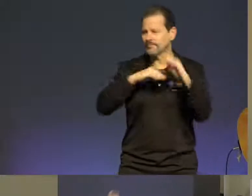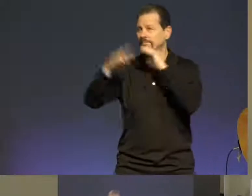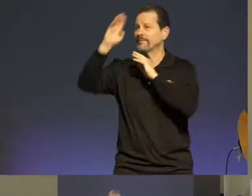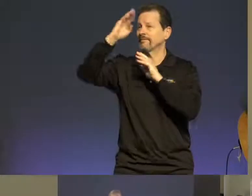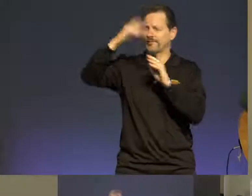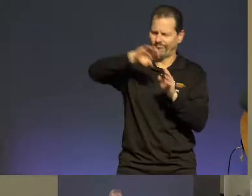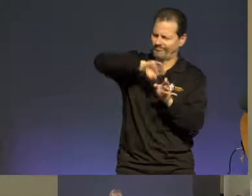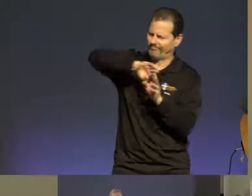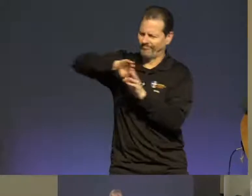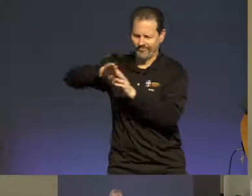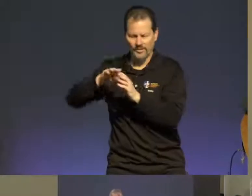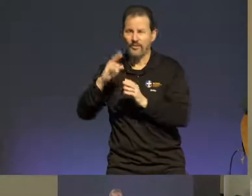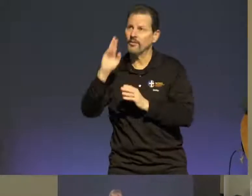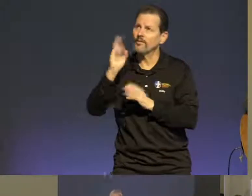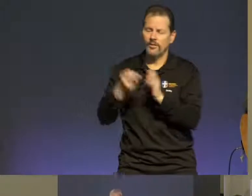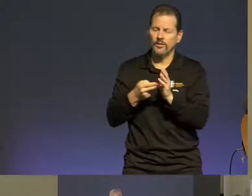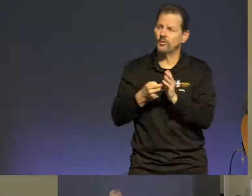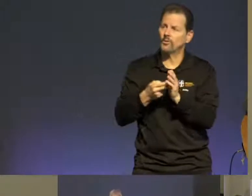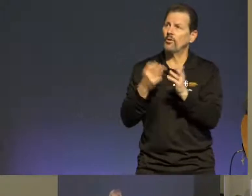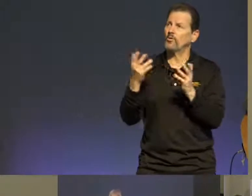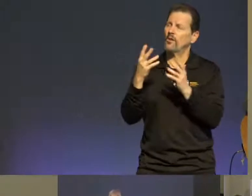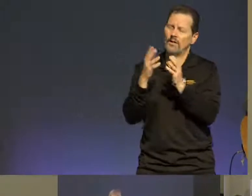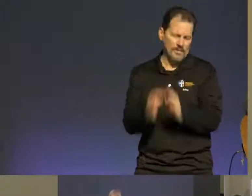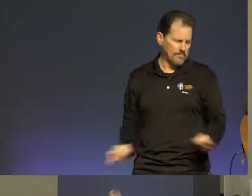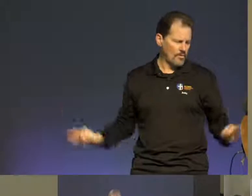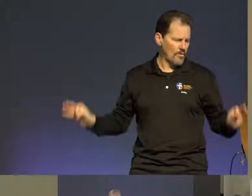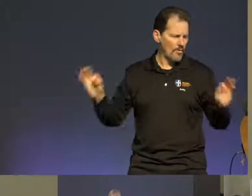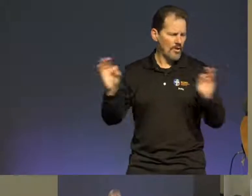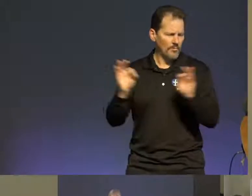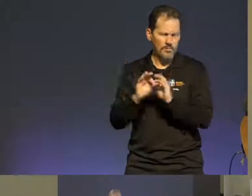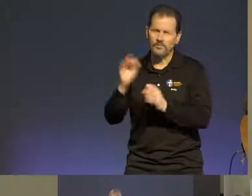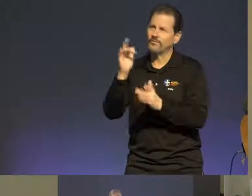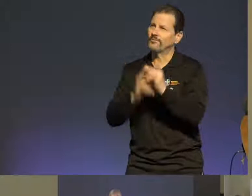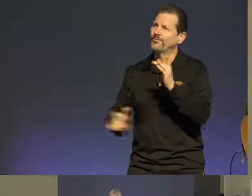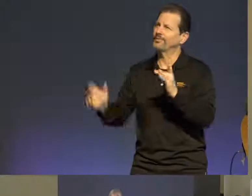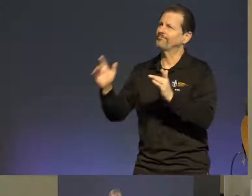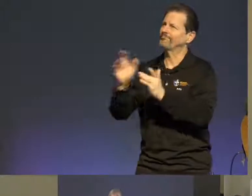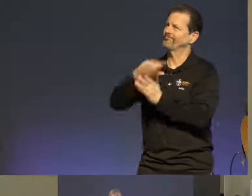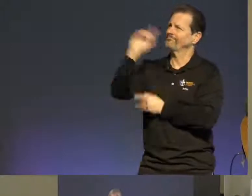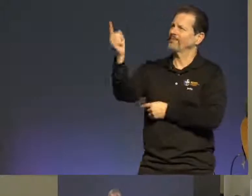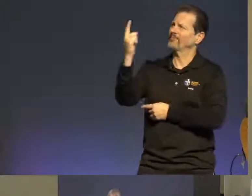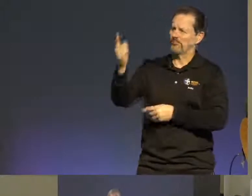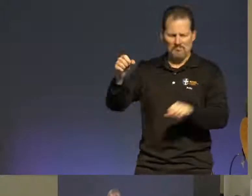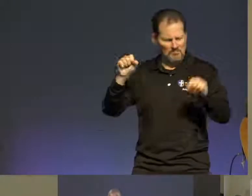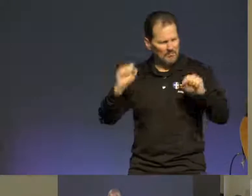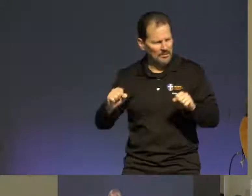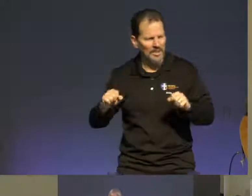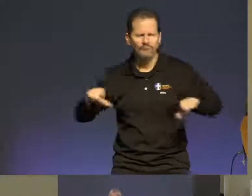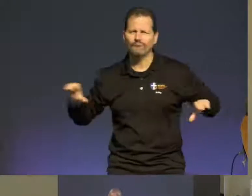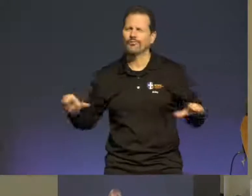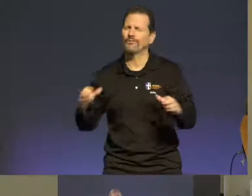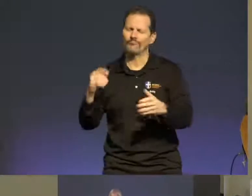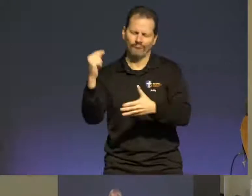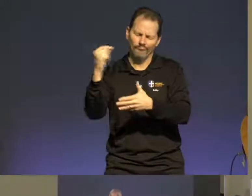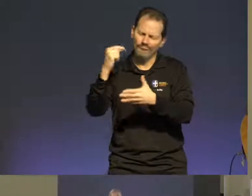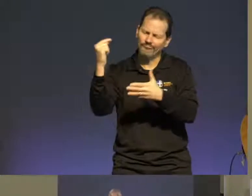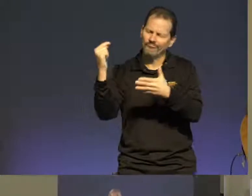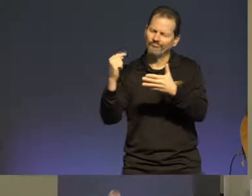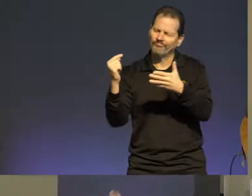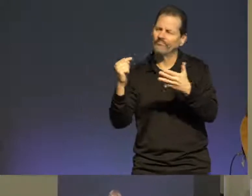We're singing the truth that nothing is impossible with you.